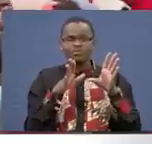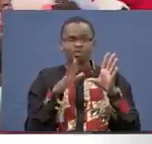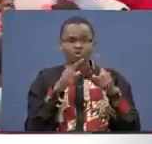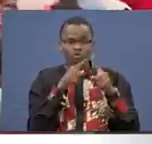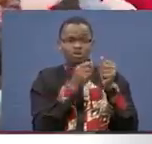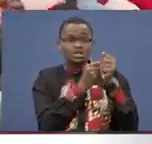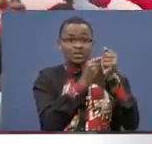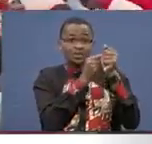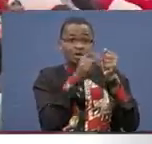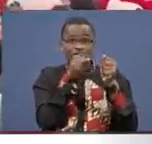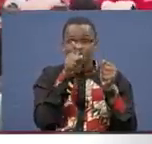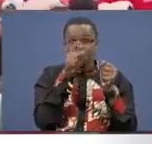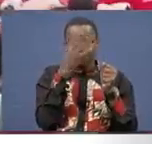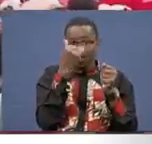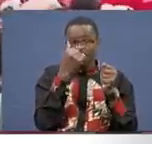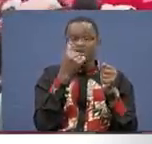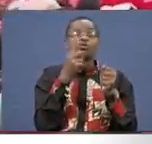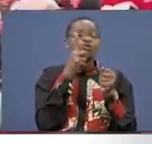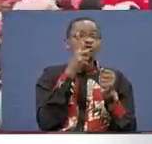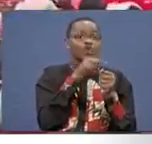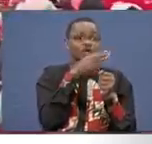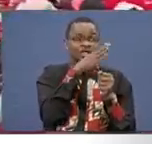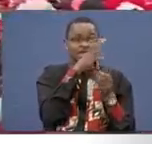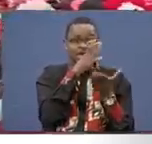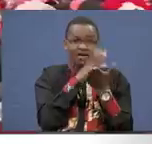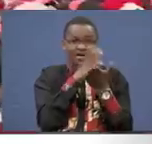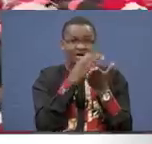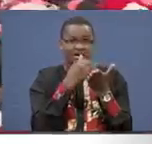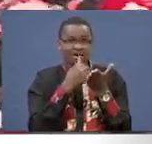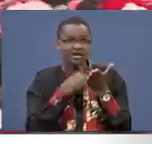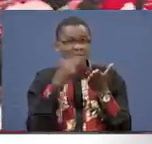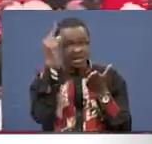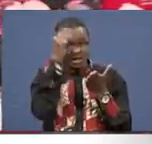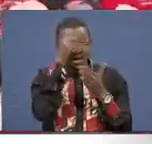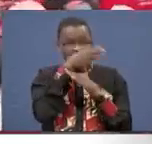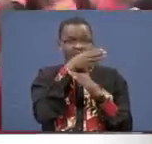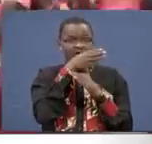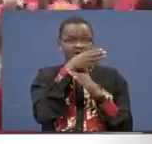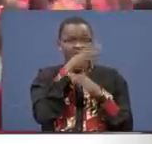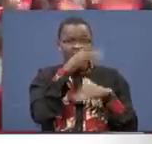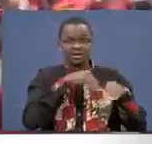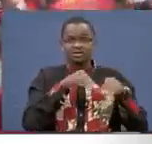behind them so that they will be at the center of government after August.